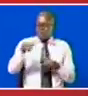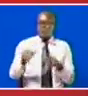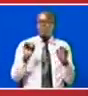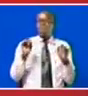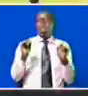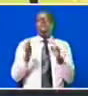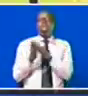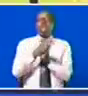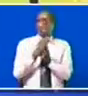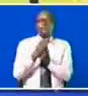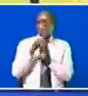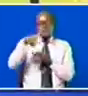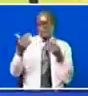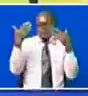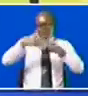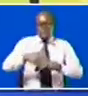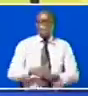tonight.